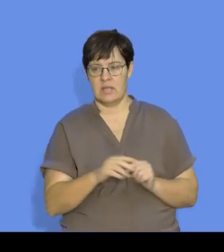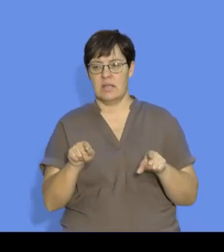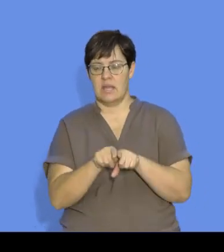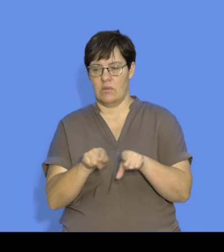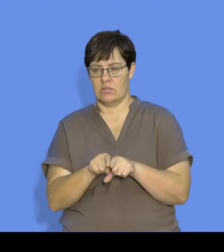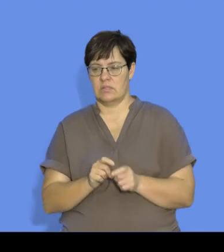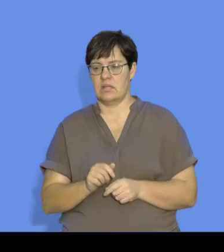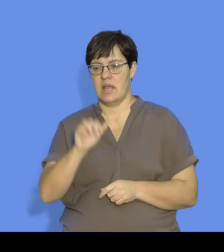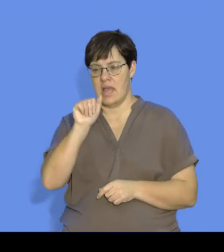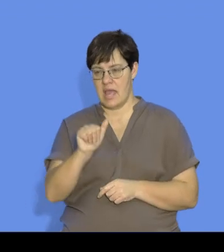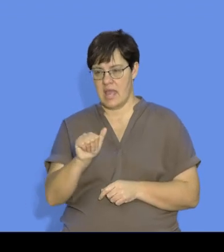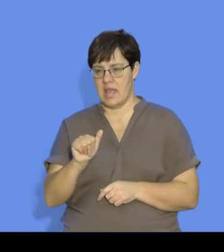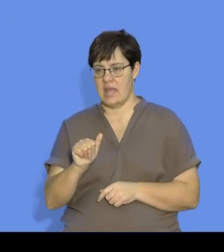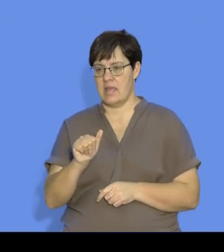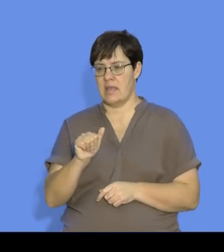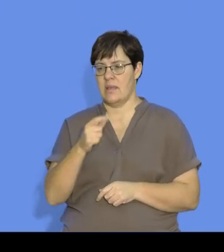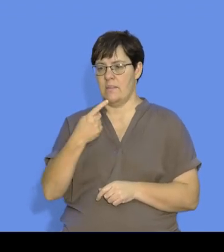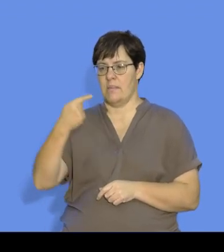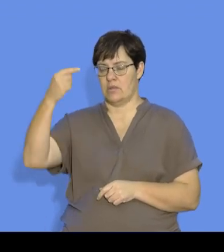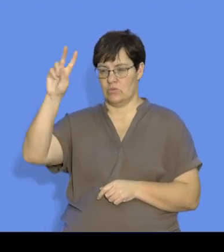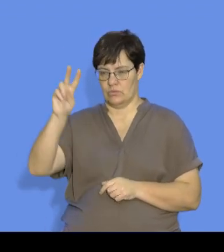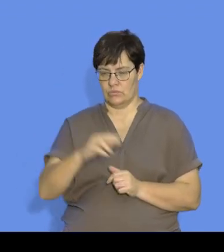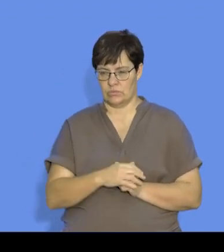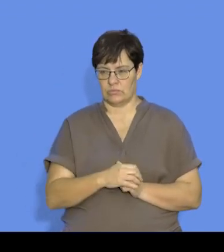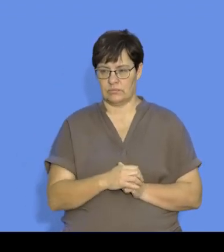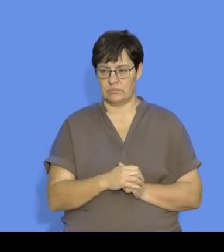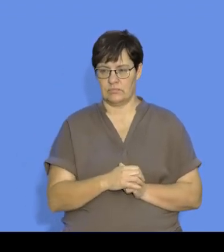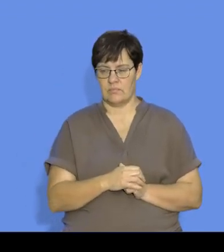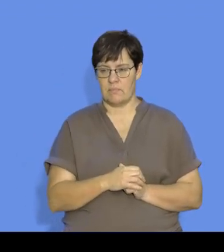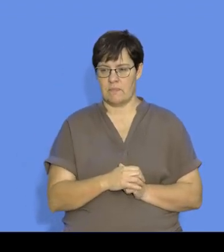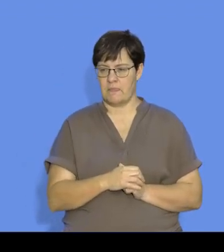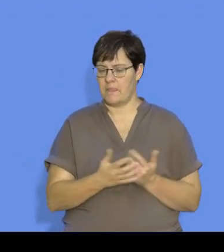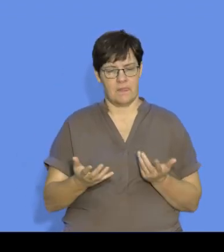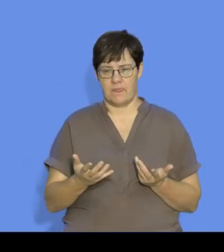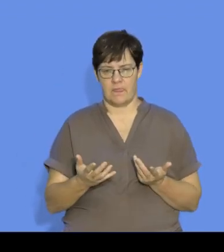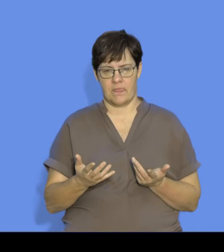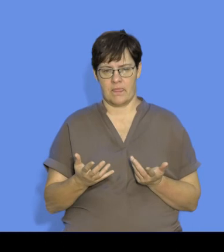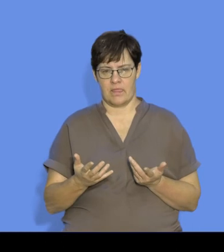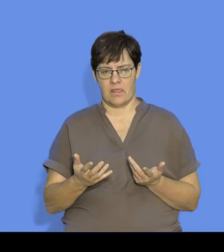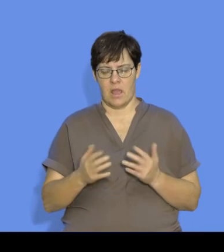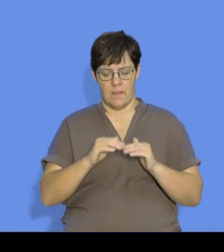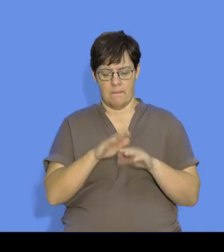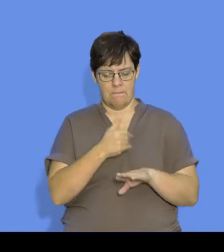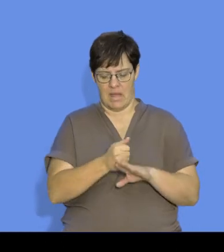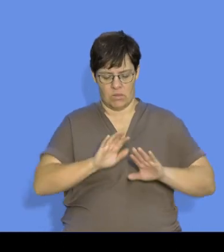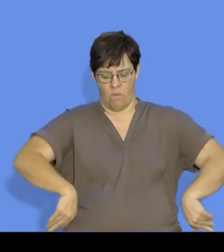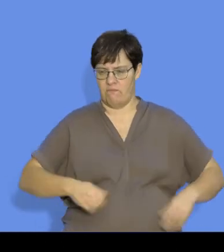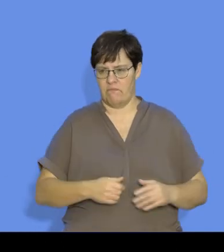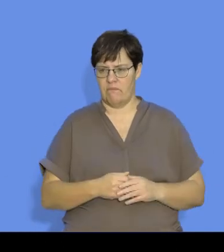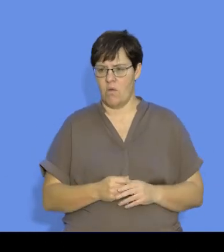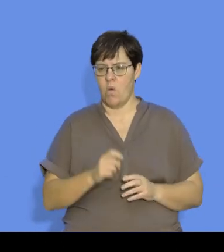is equals to a to the exponent of minus 2. But I definitely cannot then drop my basis or drop